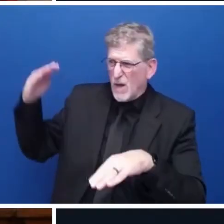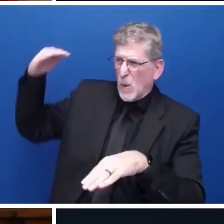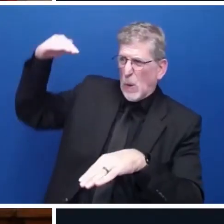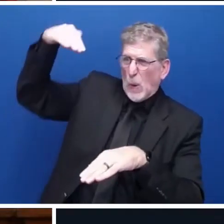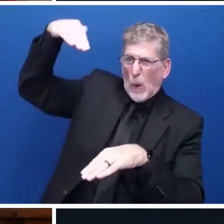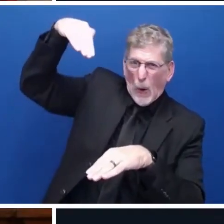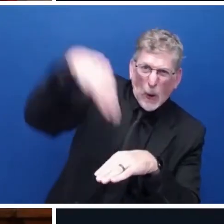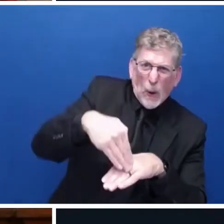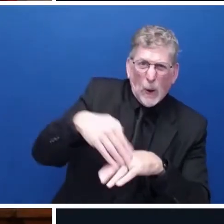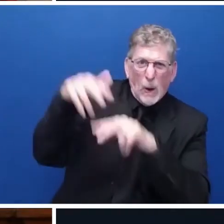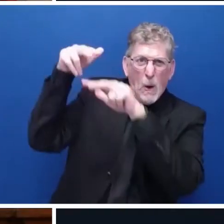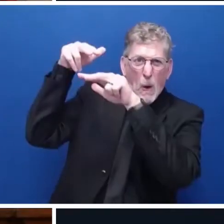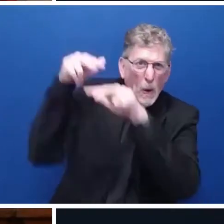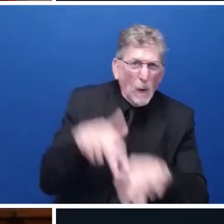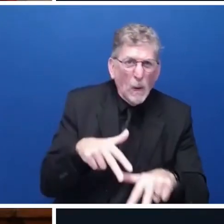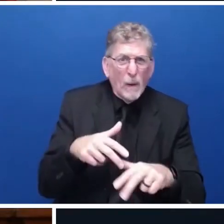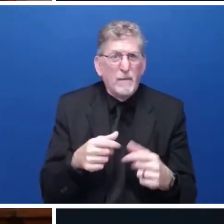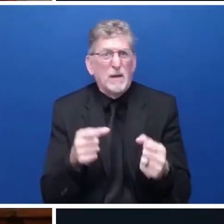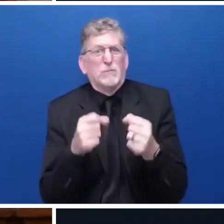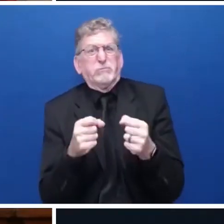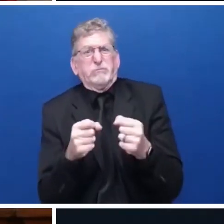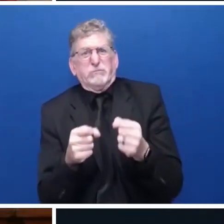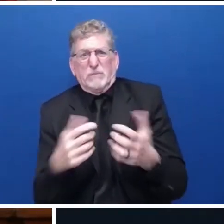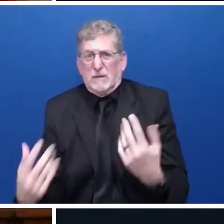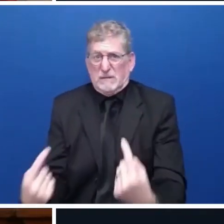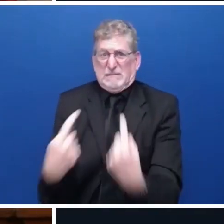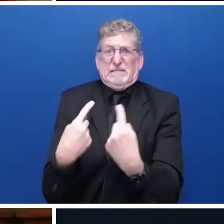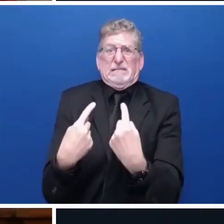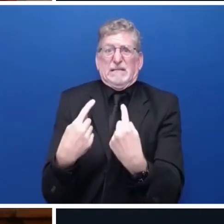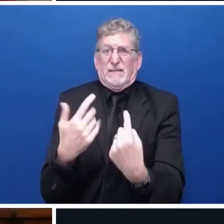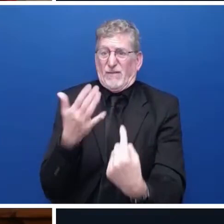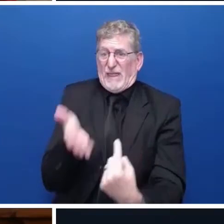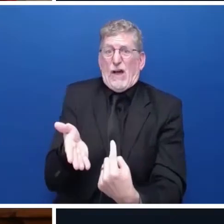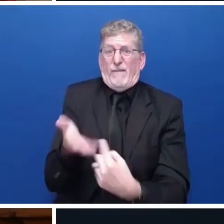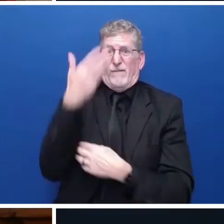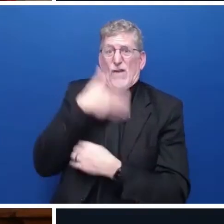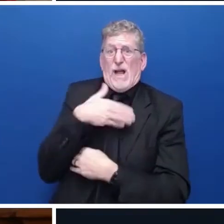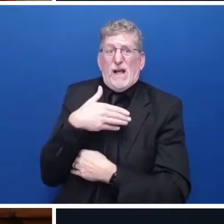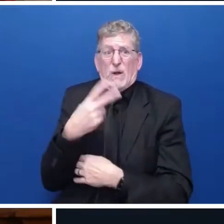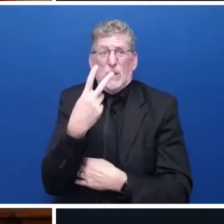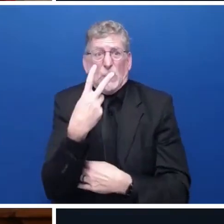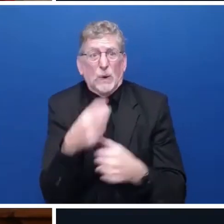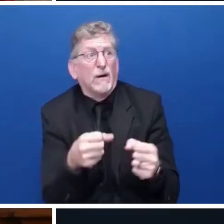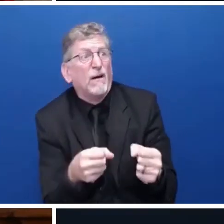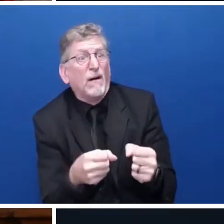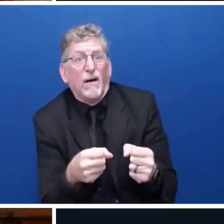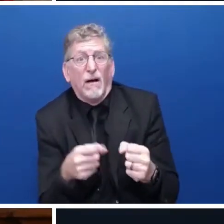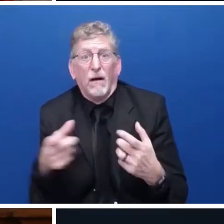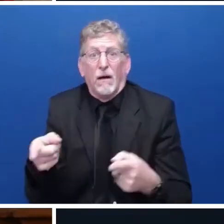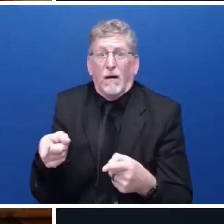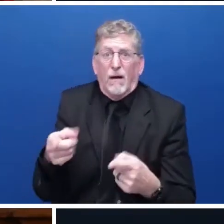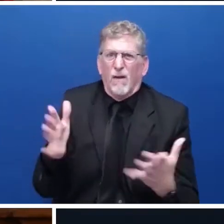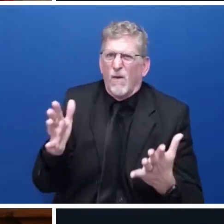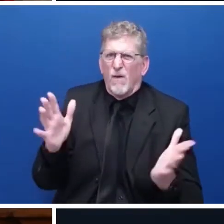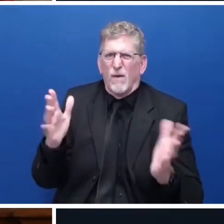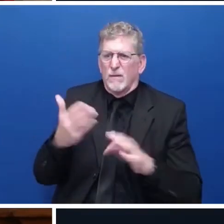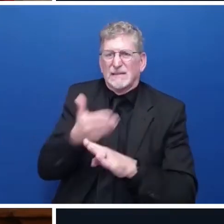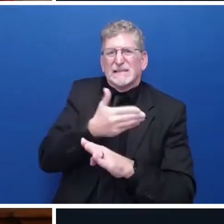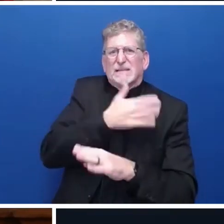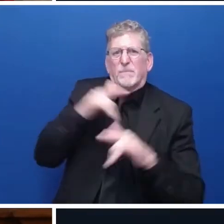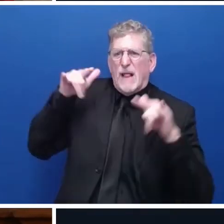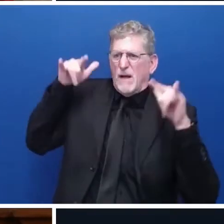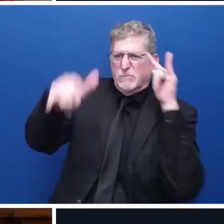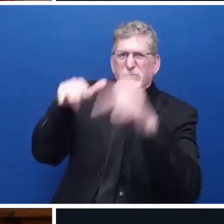of him. They were right in front of him, 2 machine gunners who escaped the wrath of the previous planes. Eric